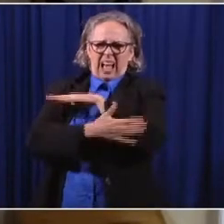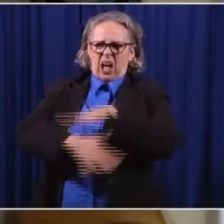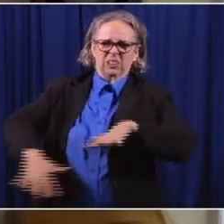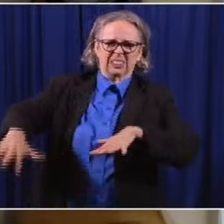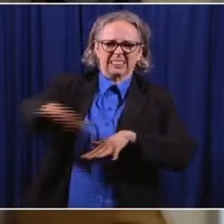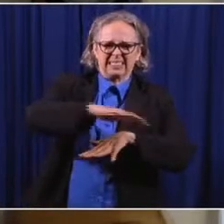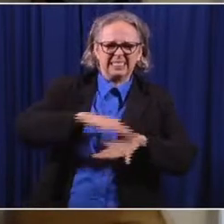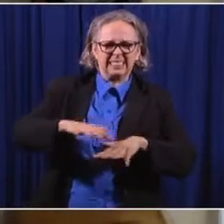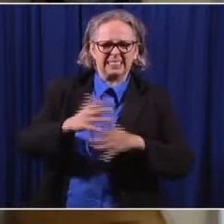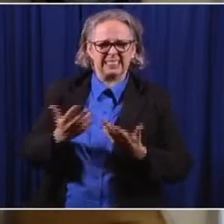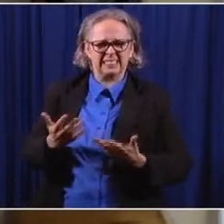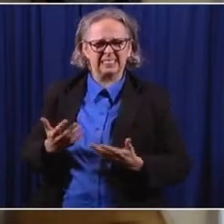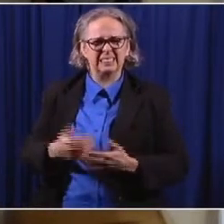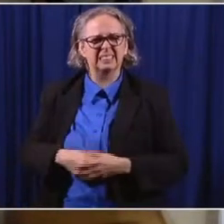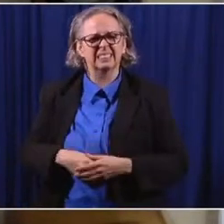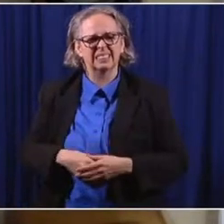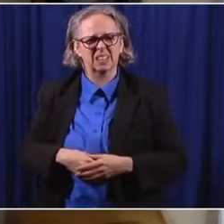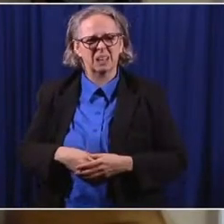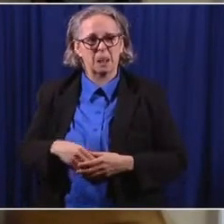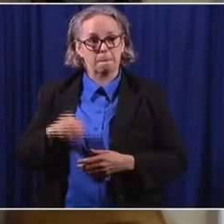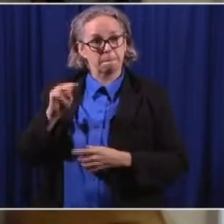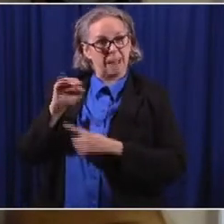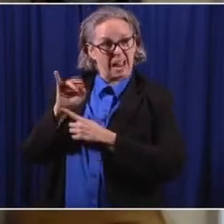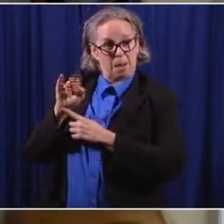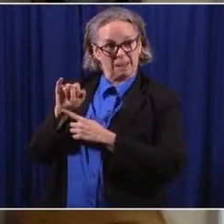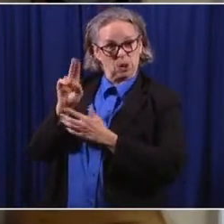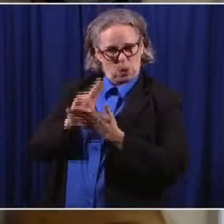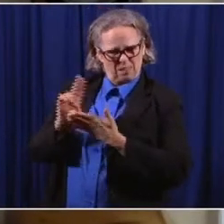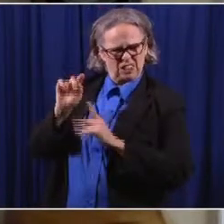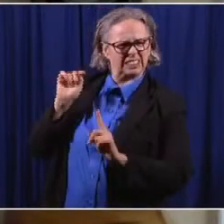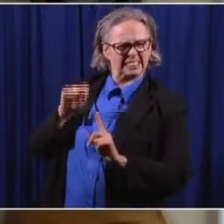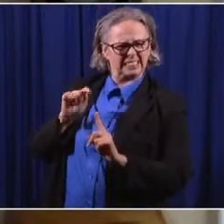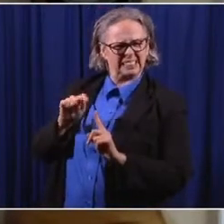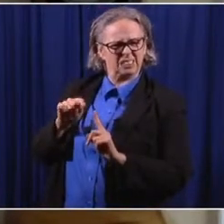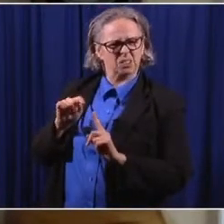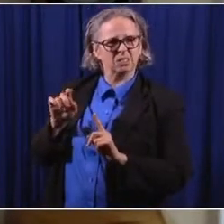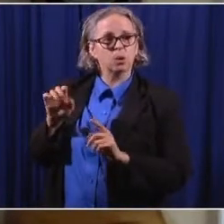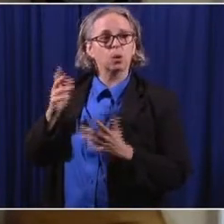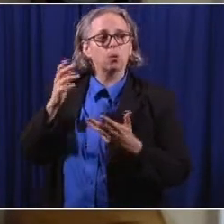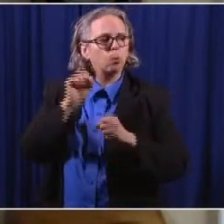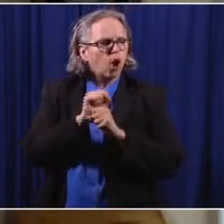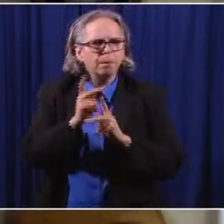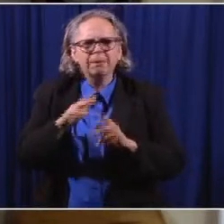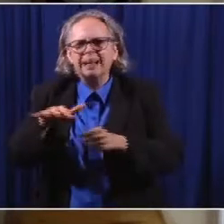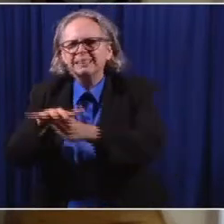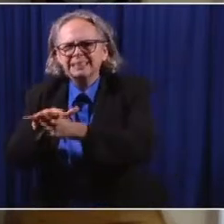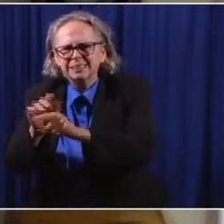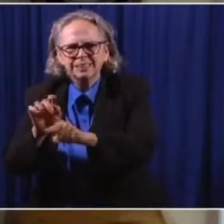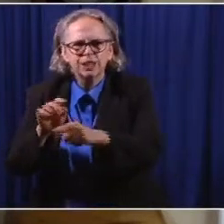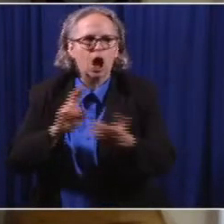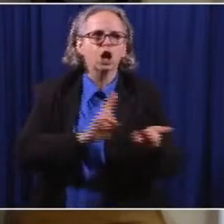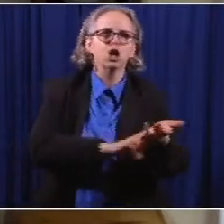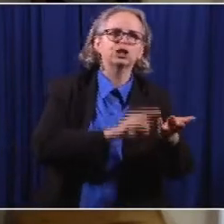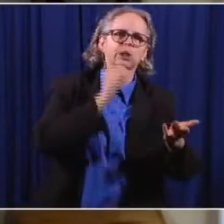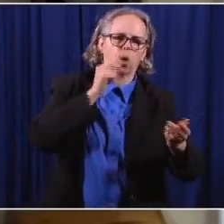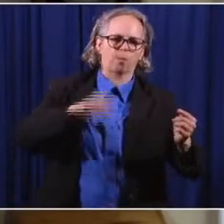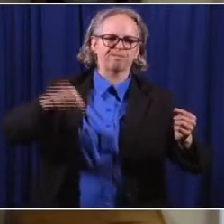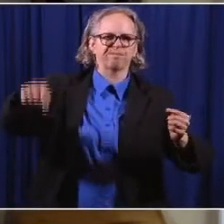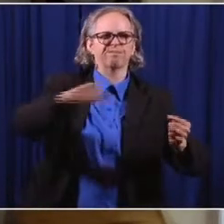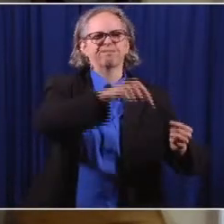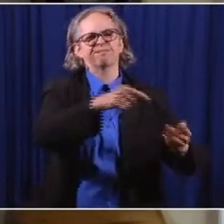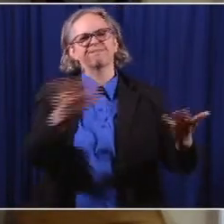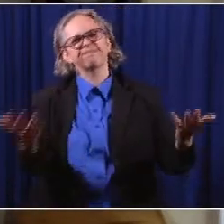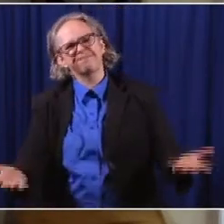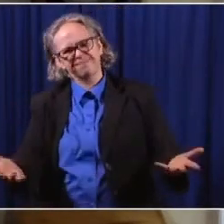addition to the Miami University student cases, there are small outbreaks at workplaces and long-term care facilities. Let's go